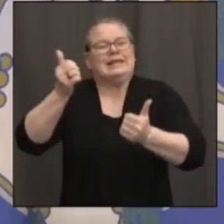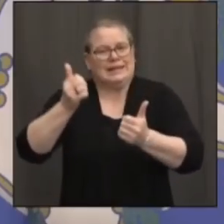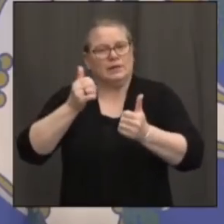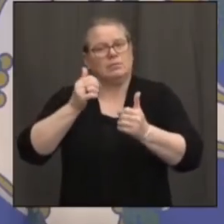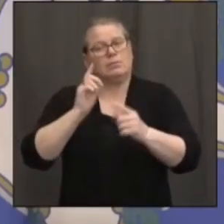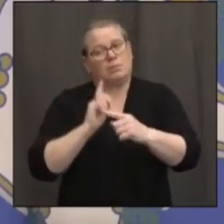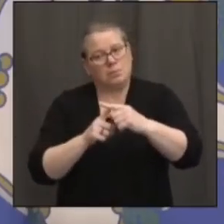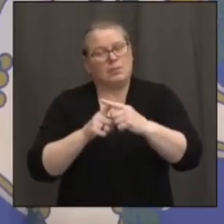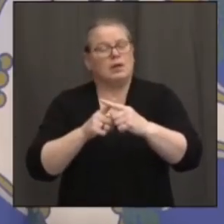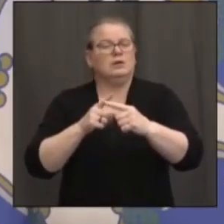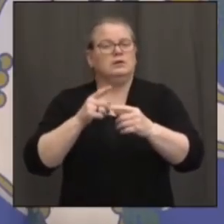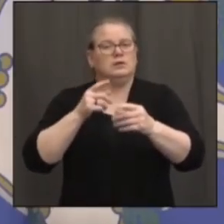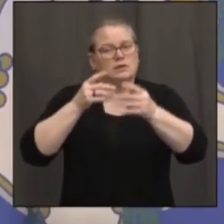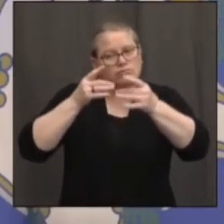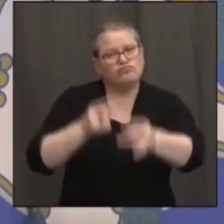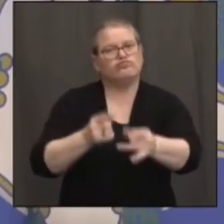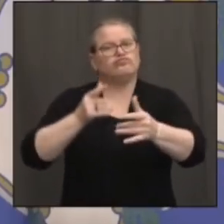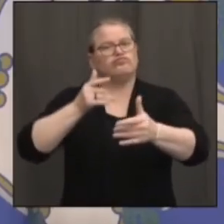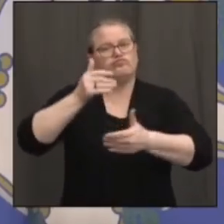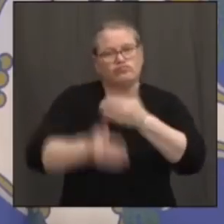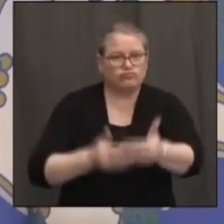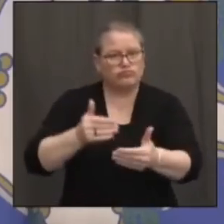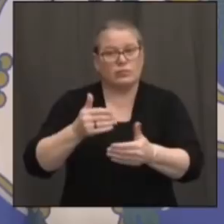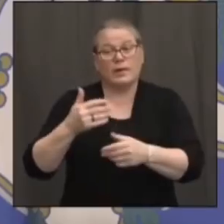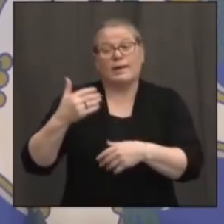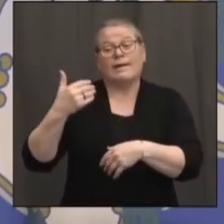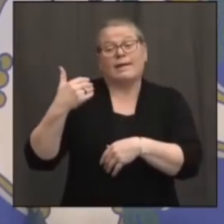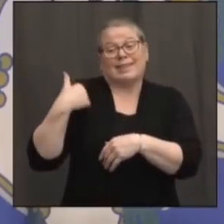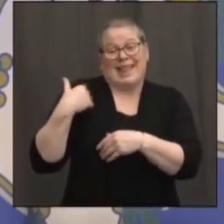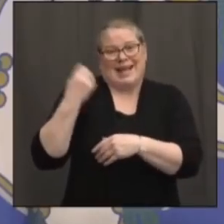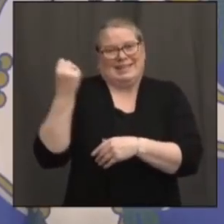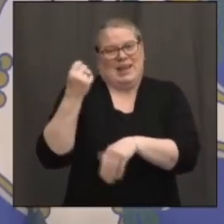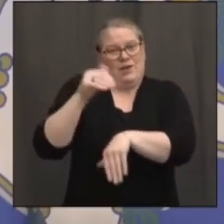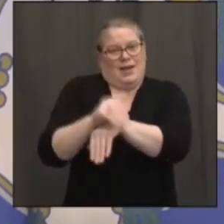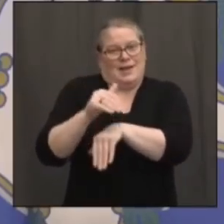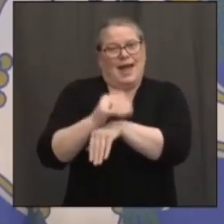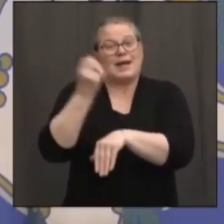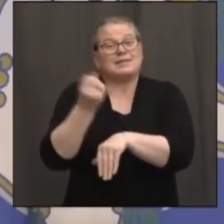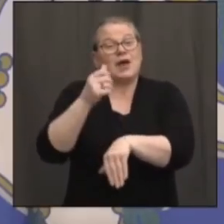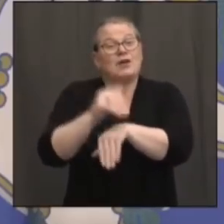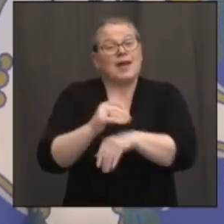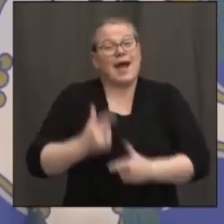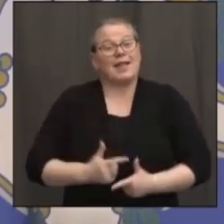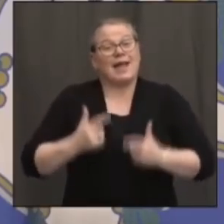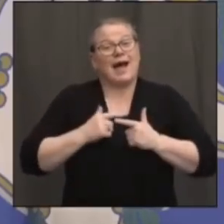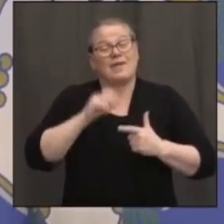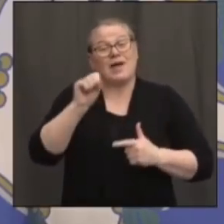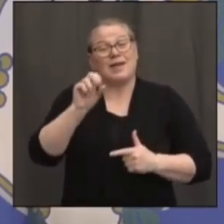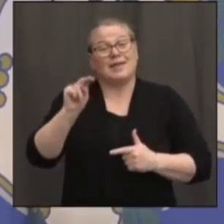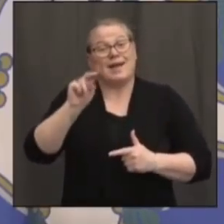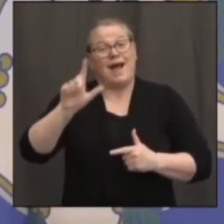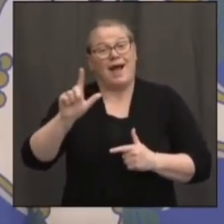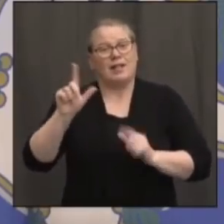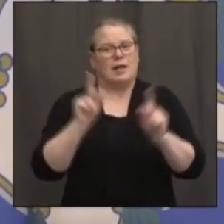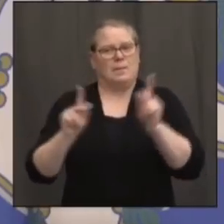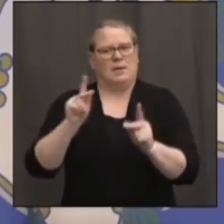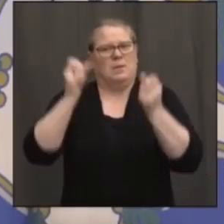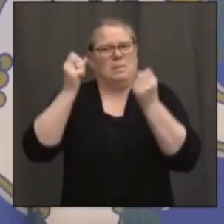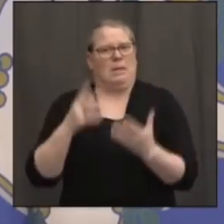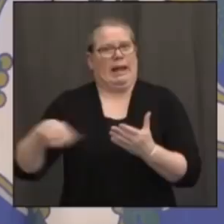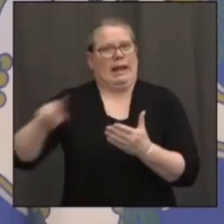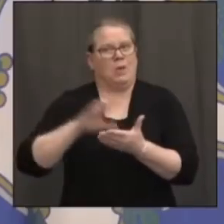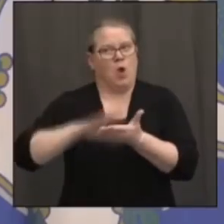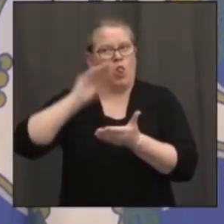opening on this past weekend, where a number of people were pretending to or learning how to smoke again so they could claim smoking